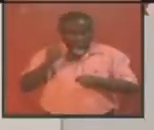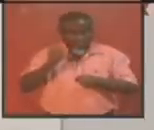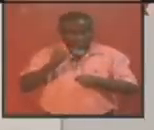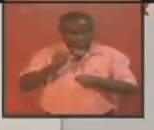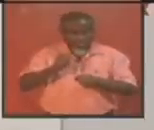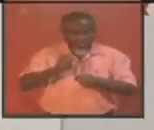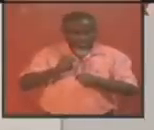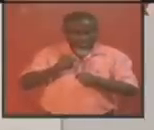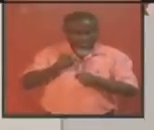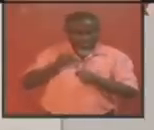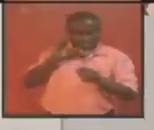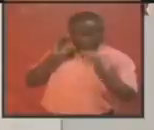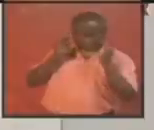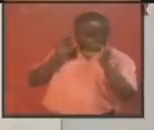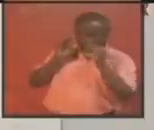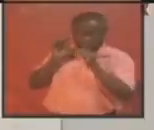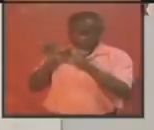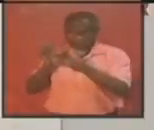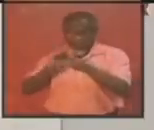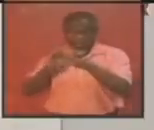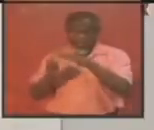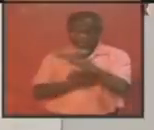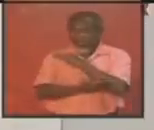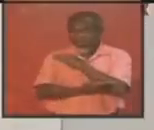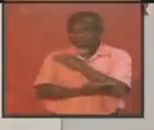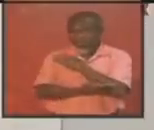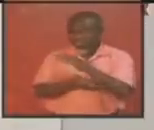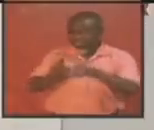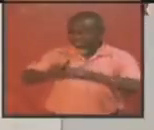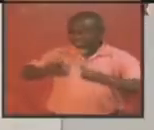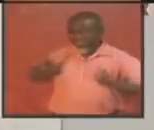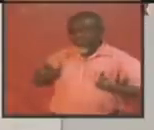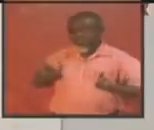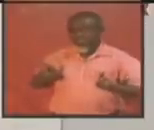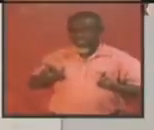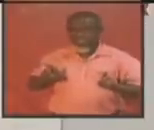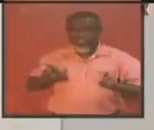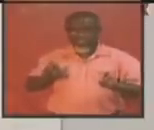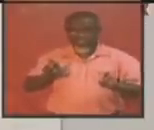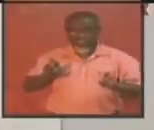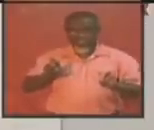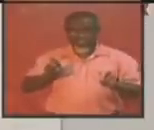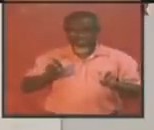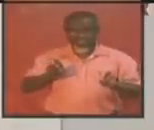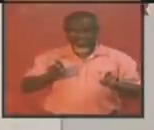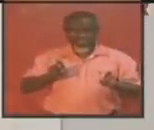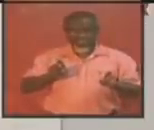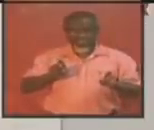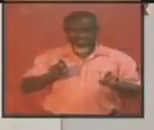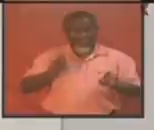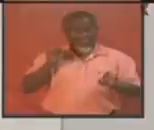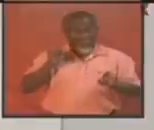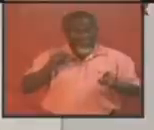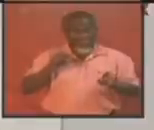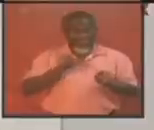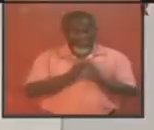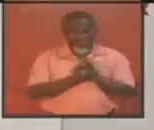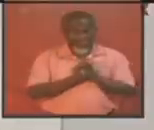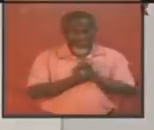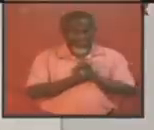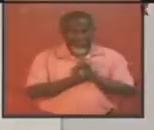in Jamaica, and a number of other countries around us. That is the reality. With respect to